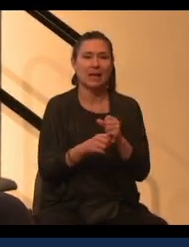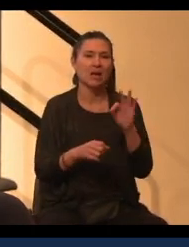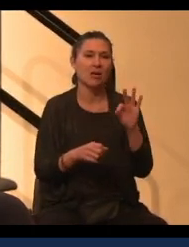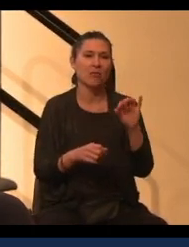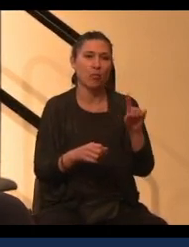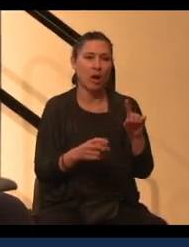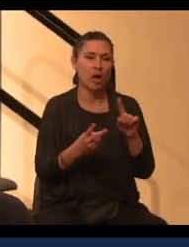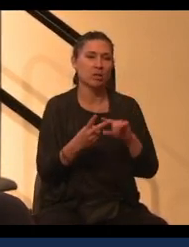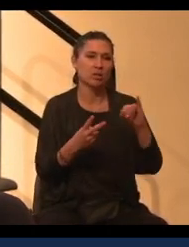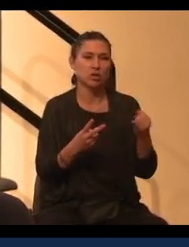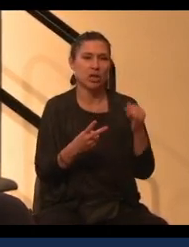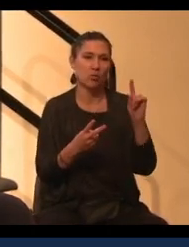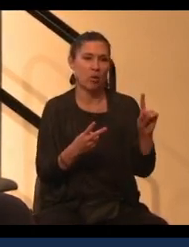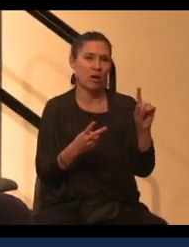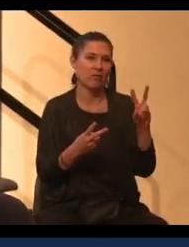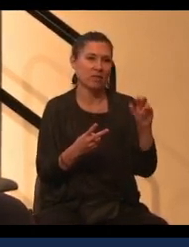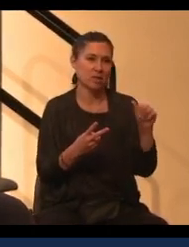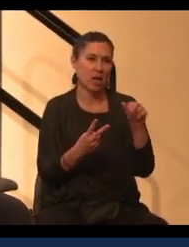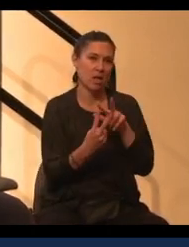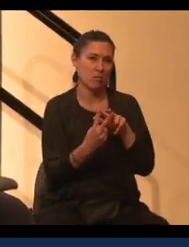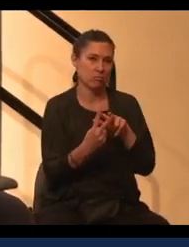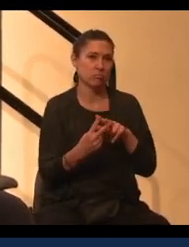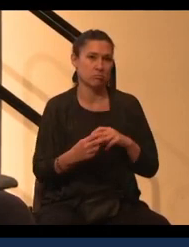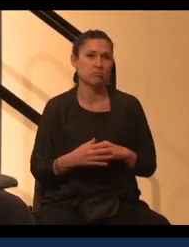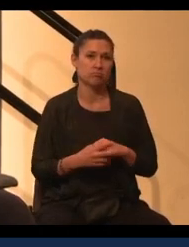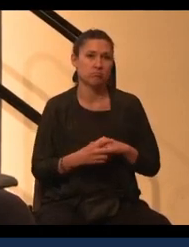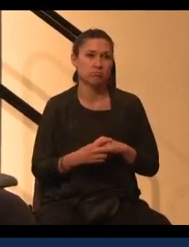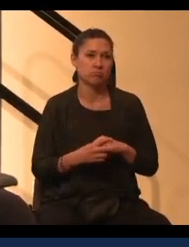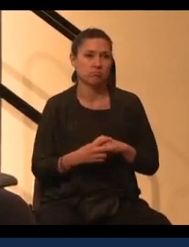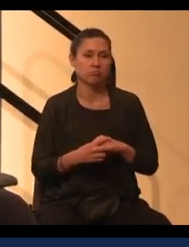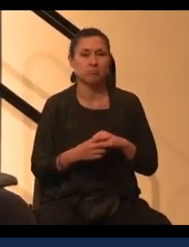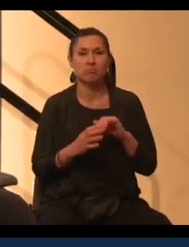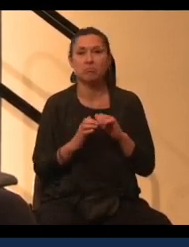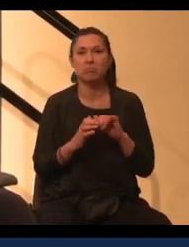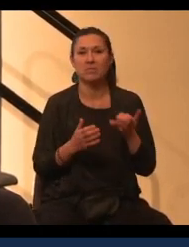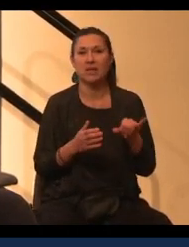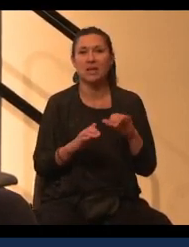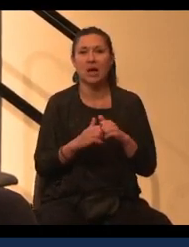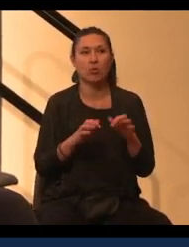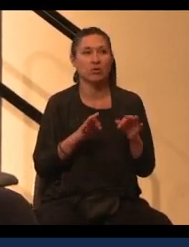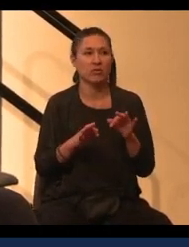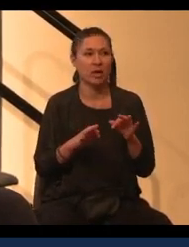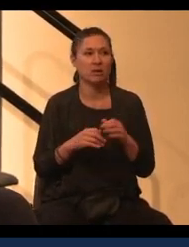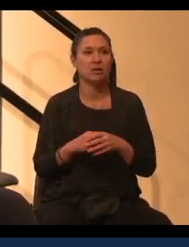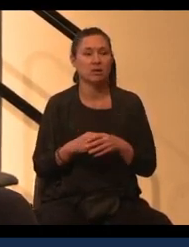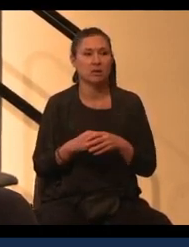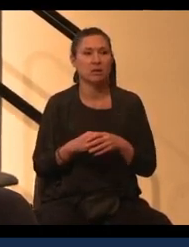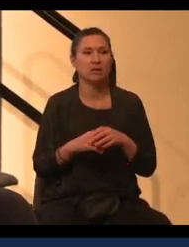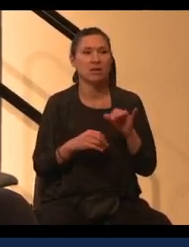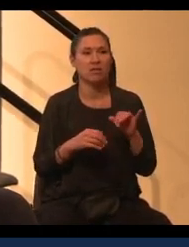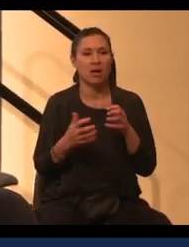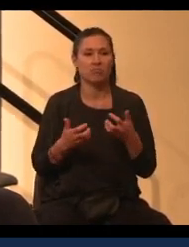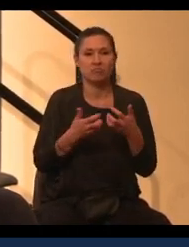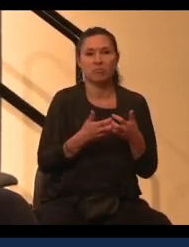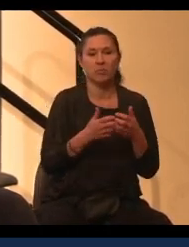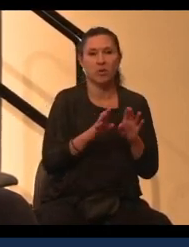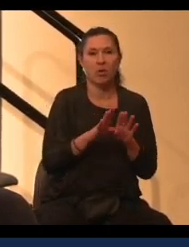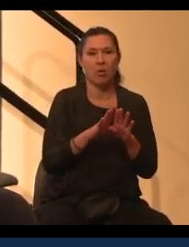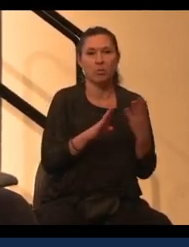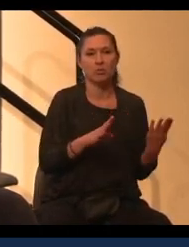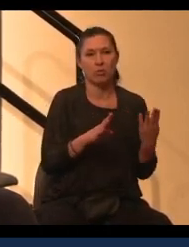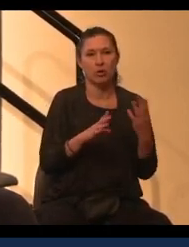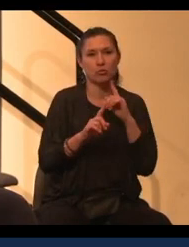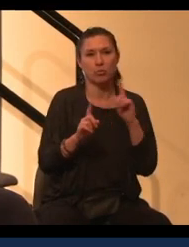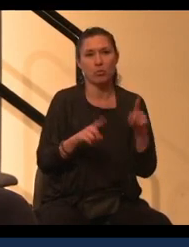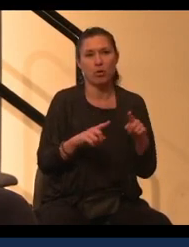visa to arrive in the United States. So this is how we also define, and it's in alignment with this Open Doors report definition,